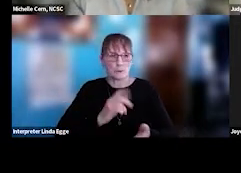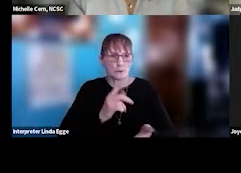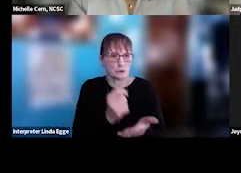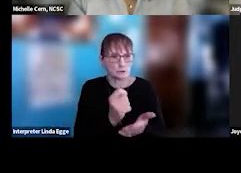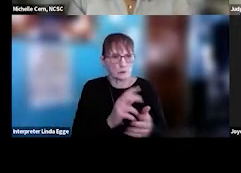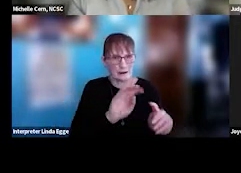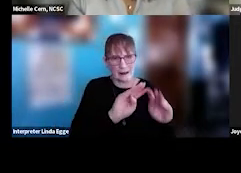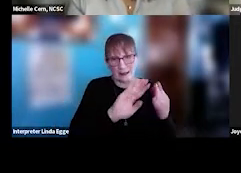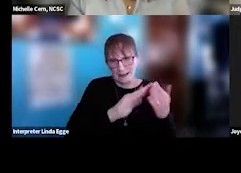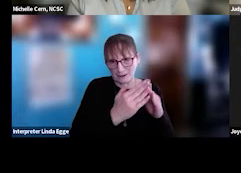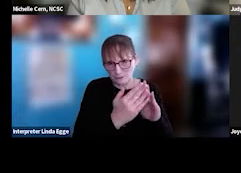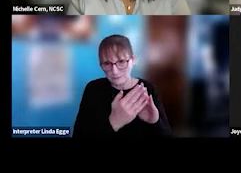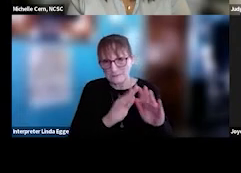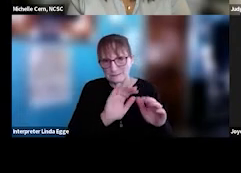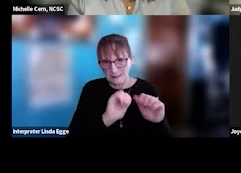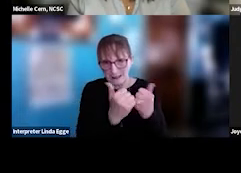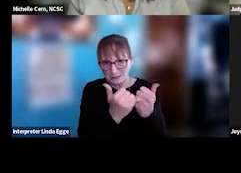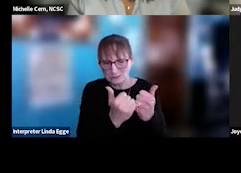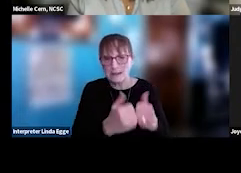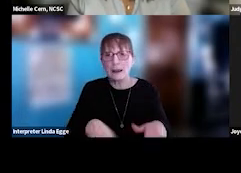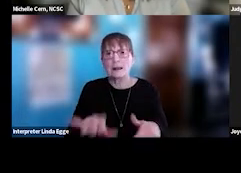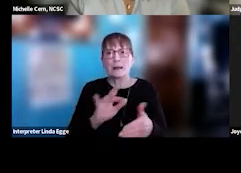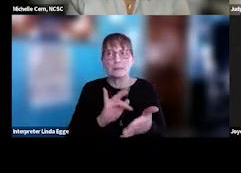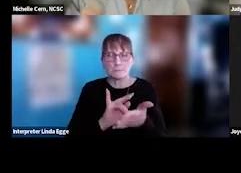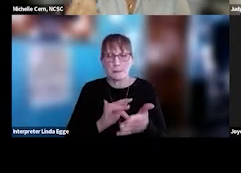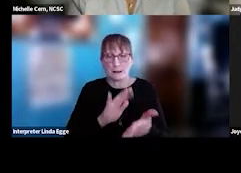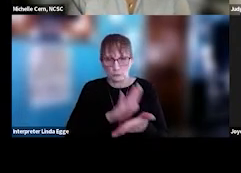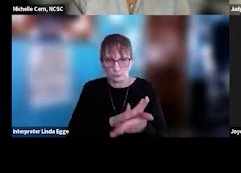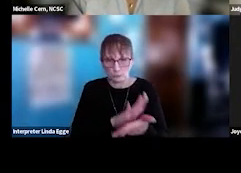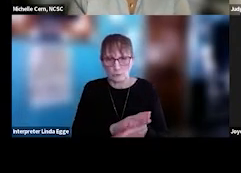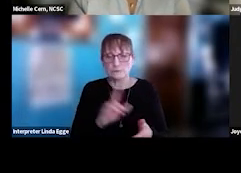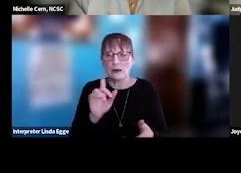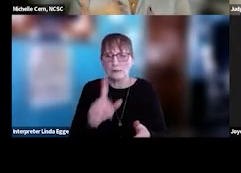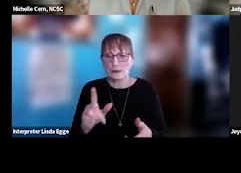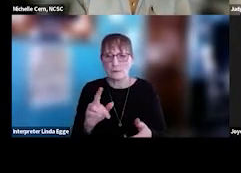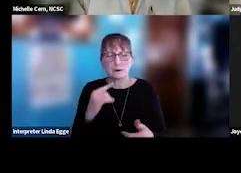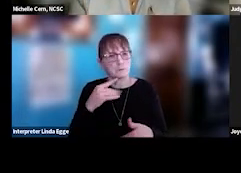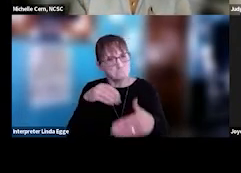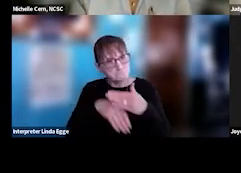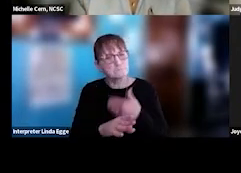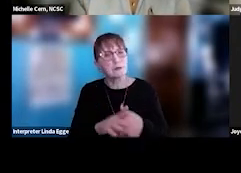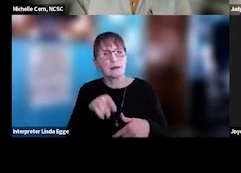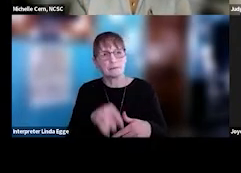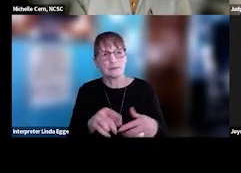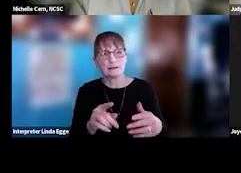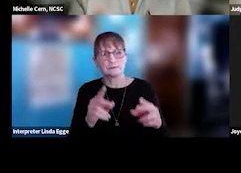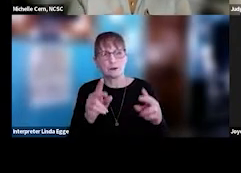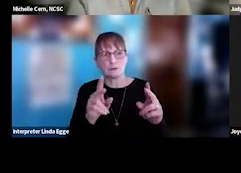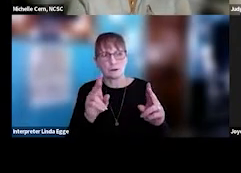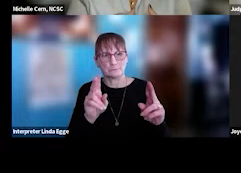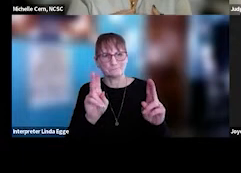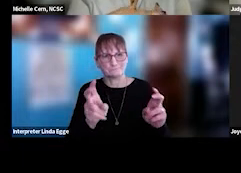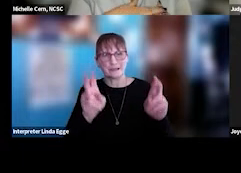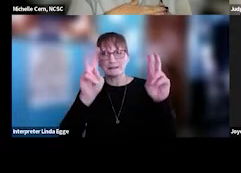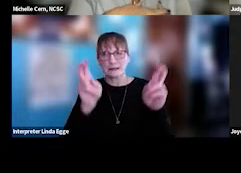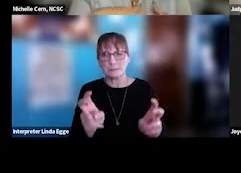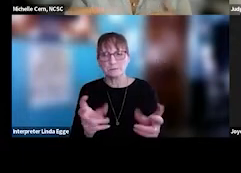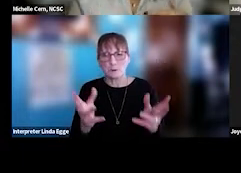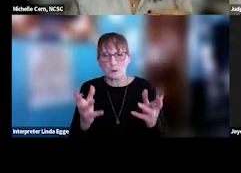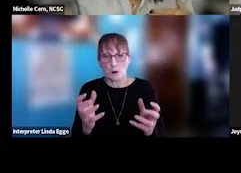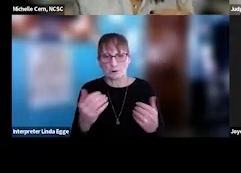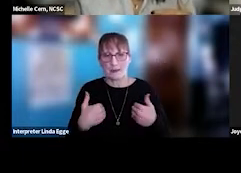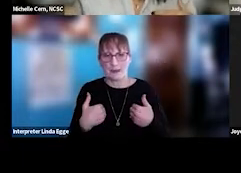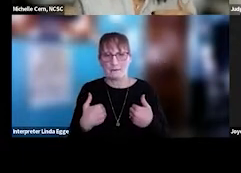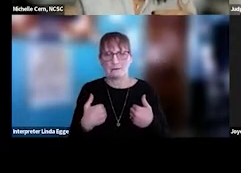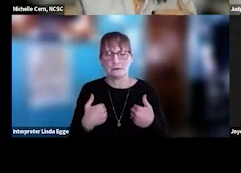medical schools, which whatever was appropriate in each state, we were able to come in and say, these are the sessions that we want to have